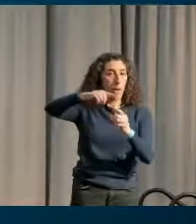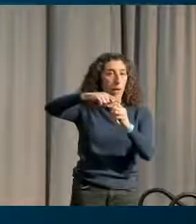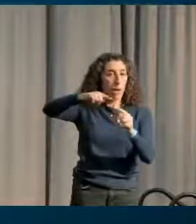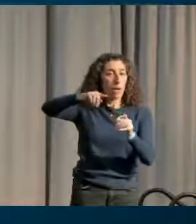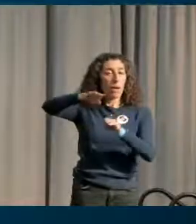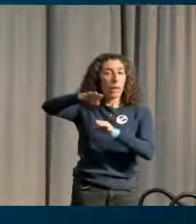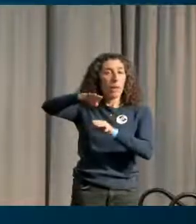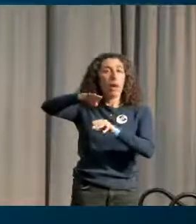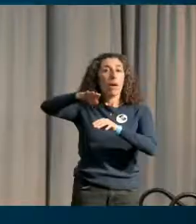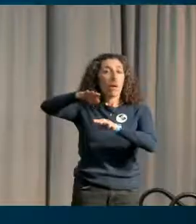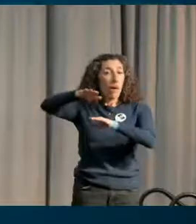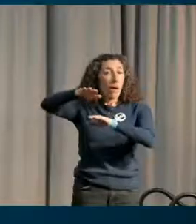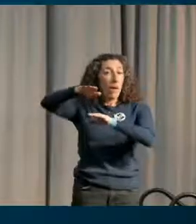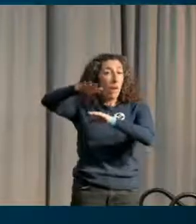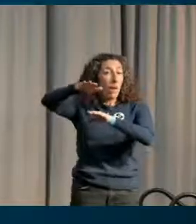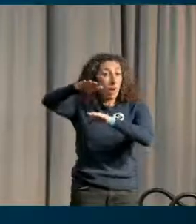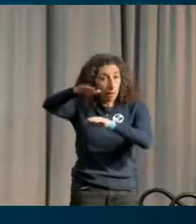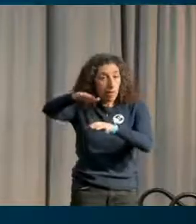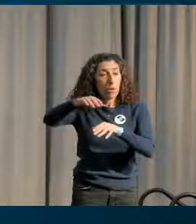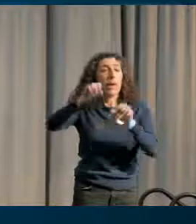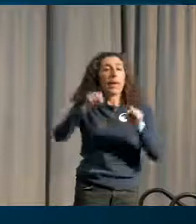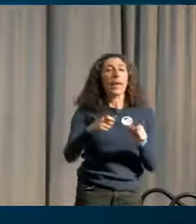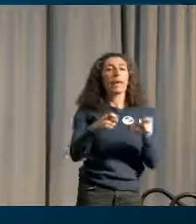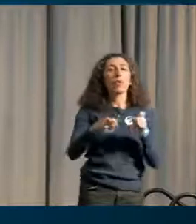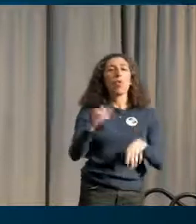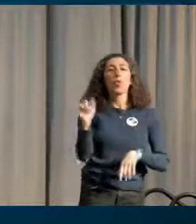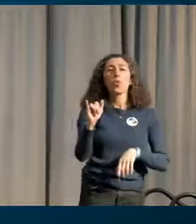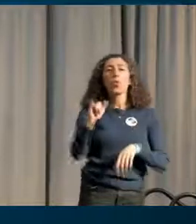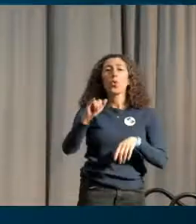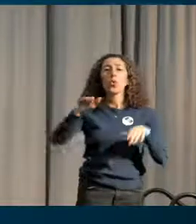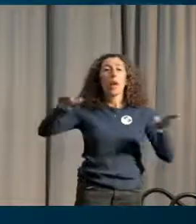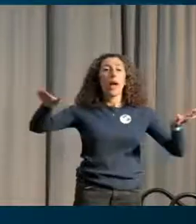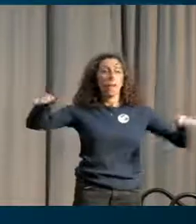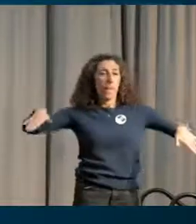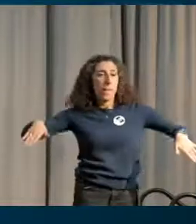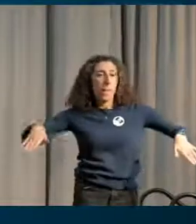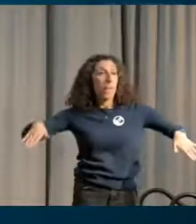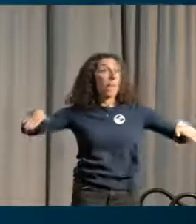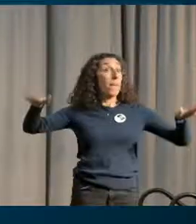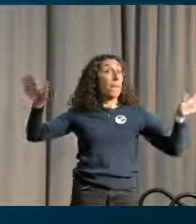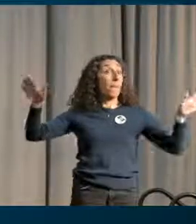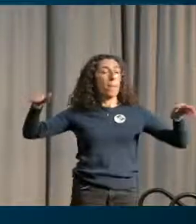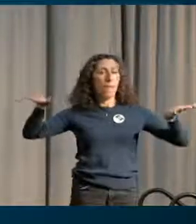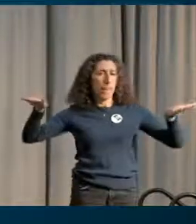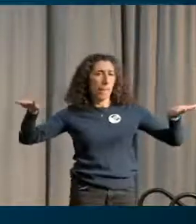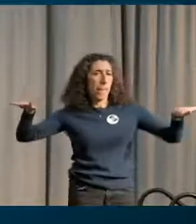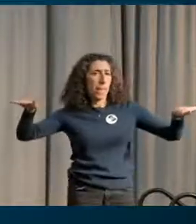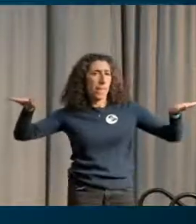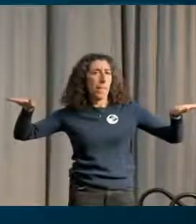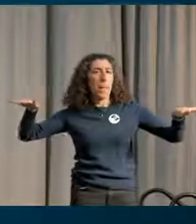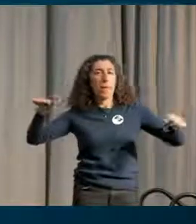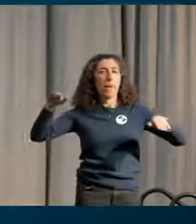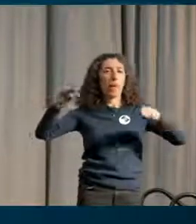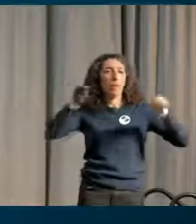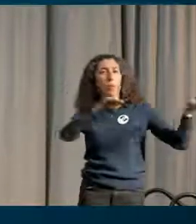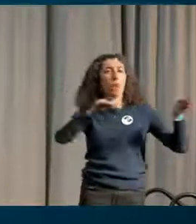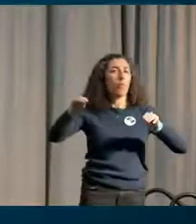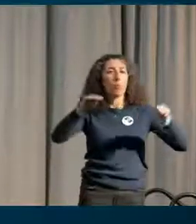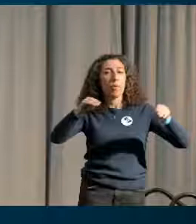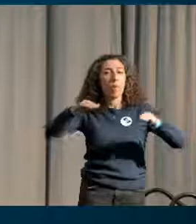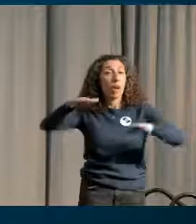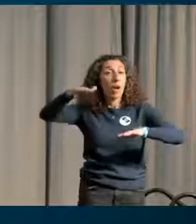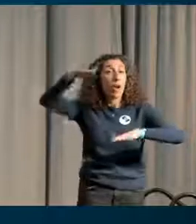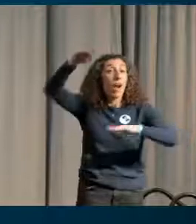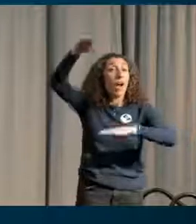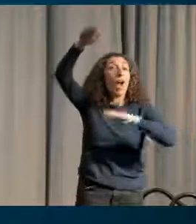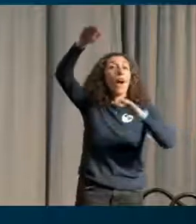this beach ball, it's getting pushed down. And what's the opposite reaction? Going up, helping that beach ball go up.